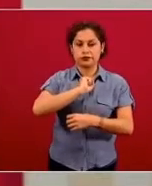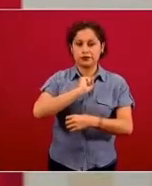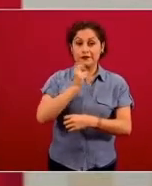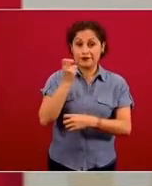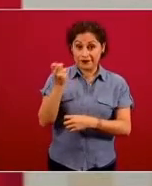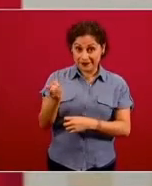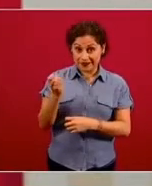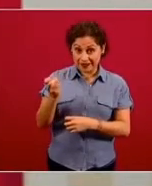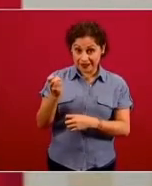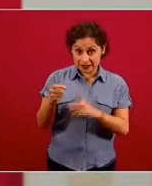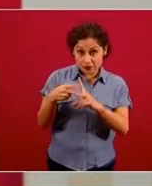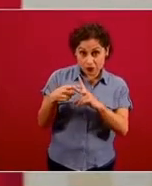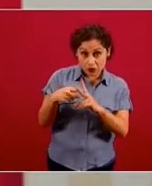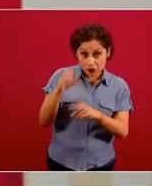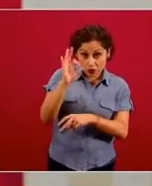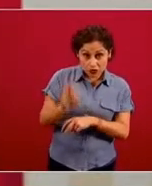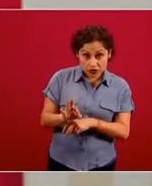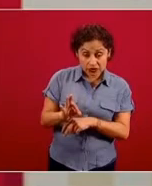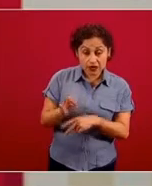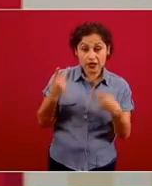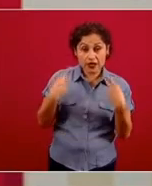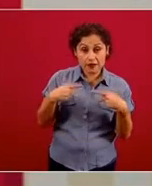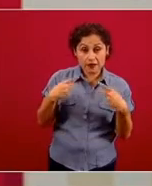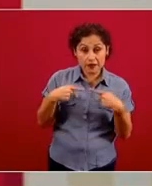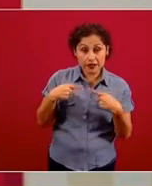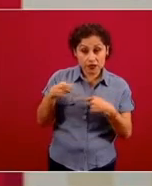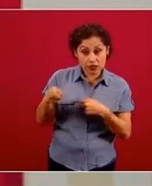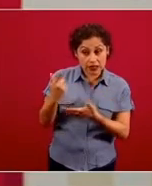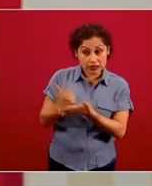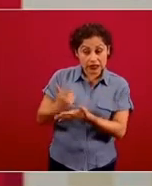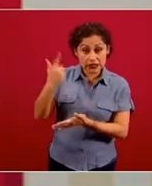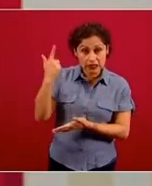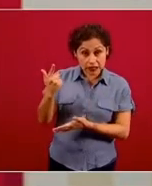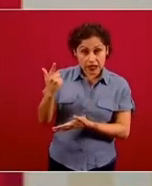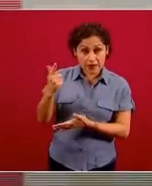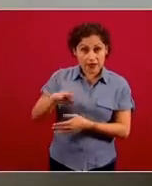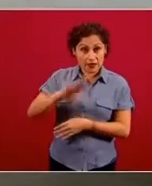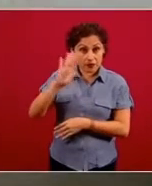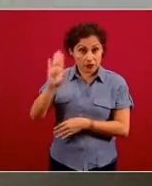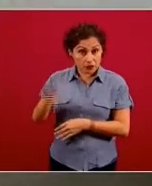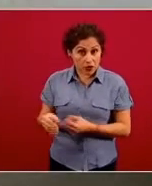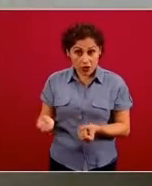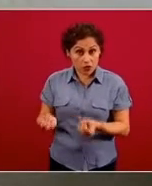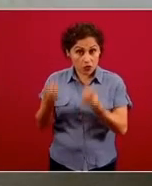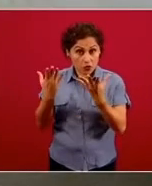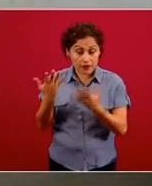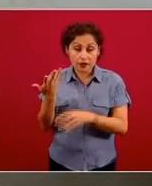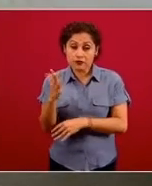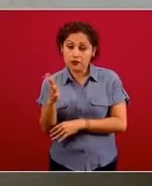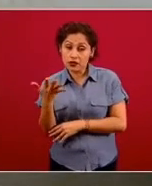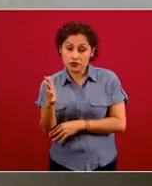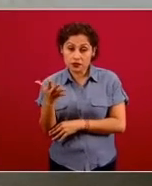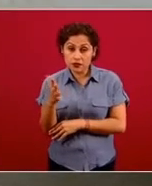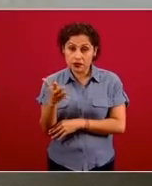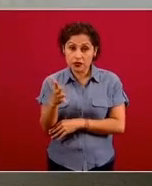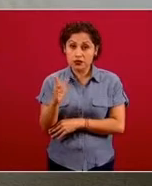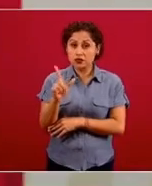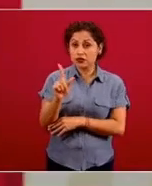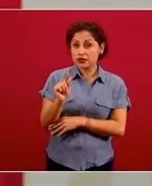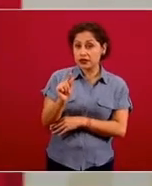the famous intubation, the mortality rate for them in this critical